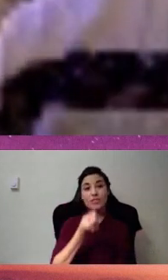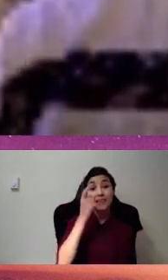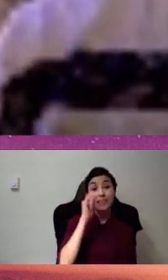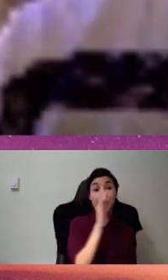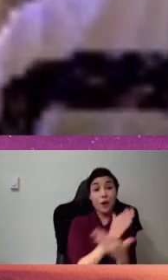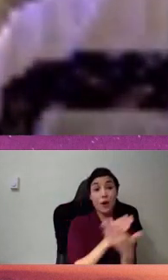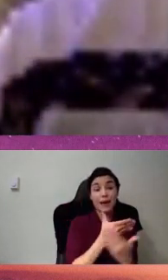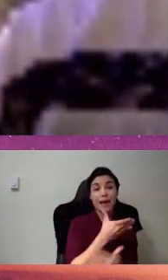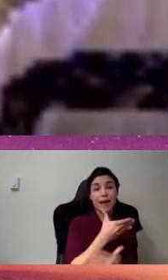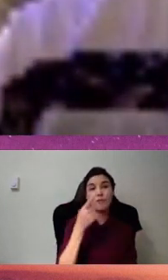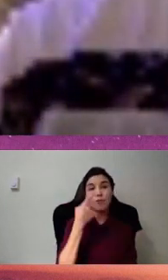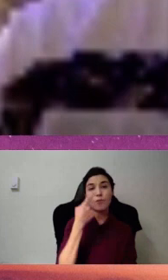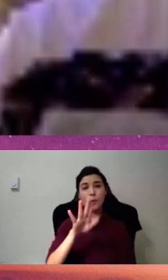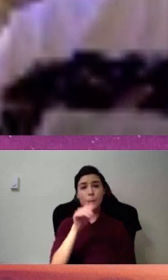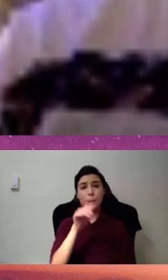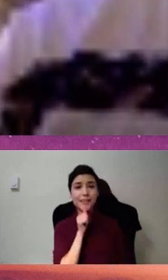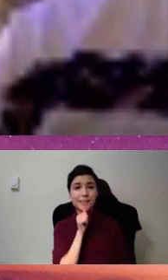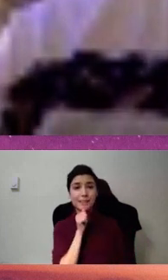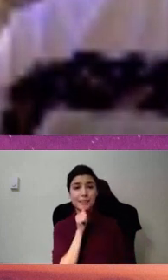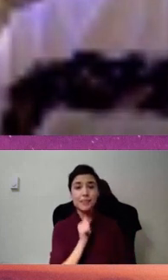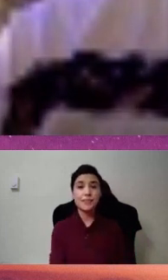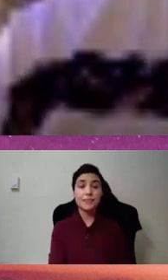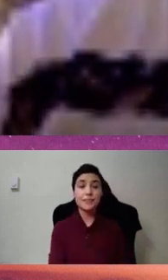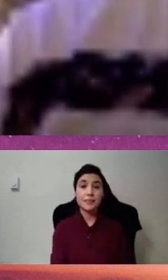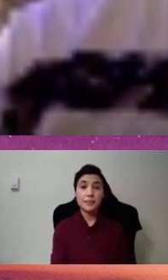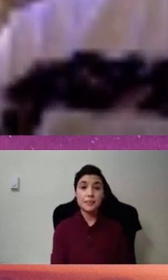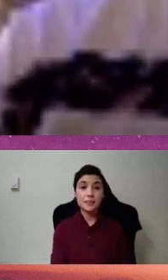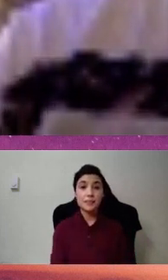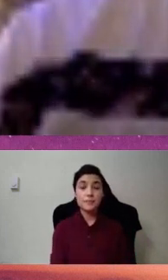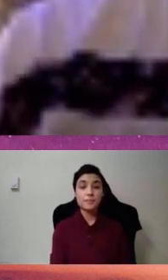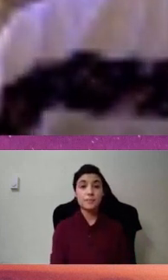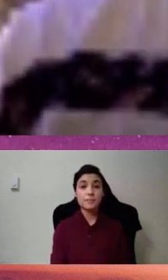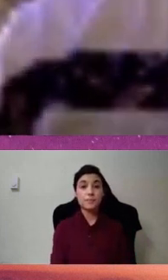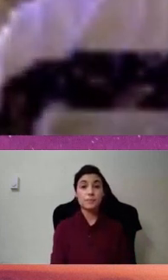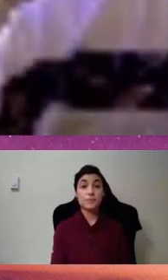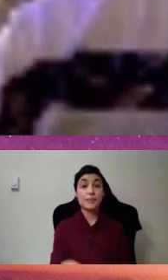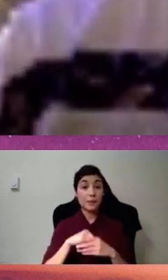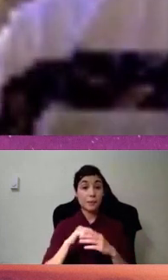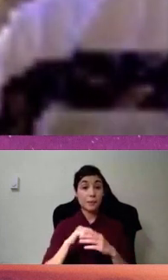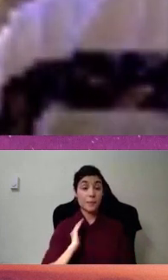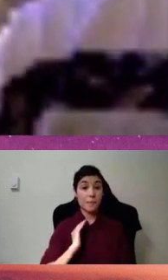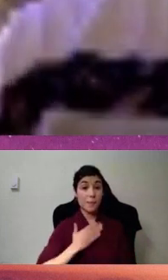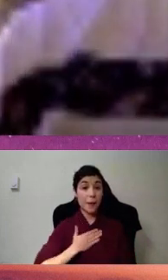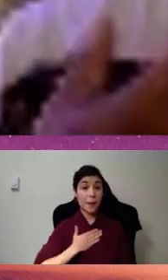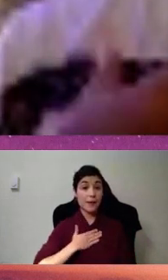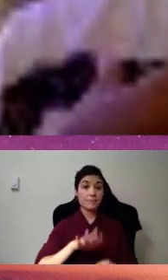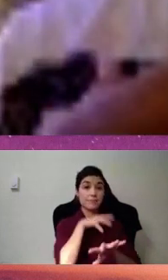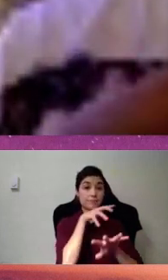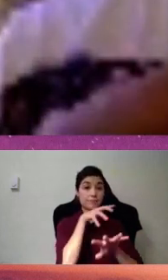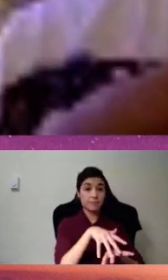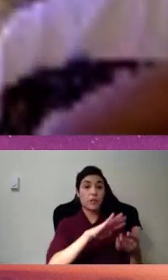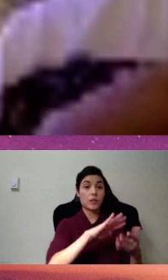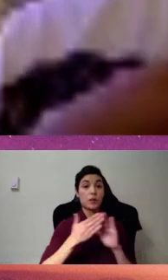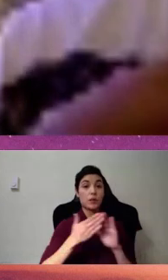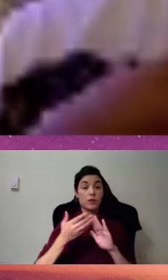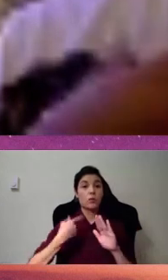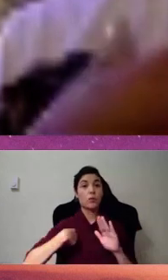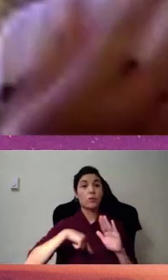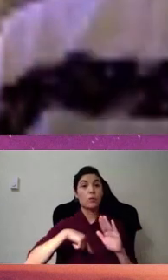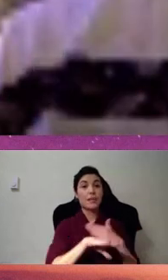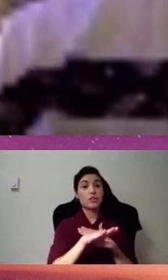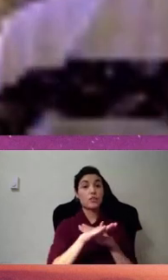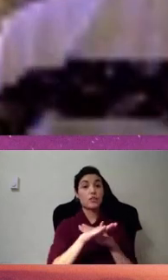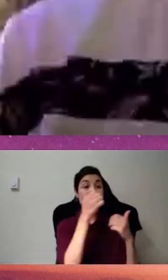In my way, in Indigenous communities, we come into every space introducing ourselves